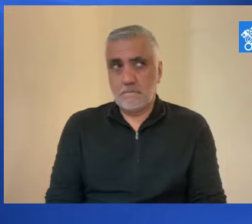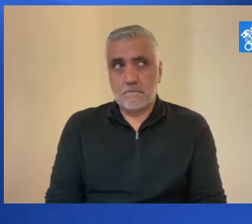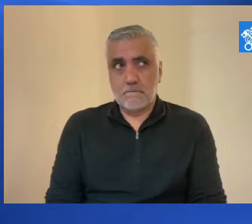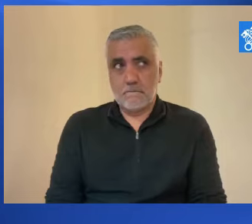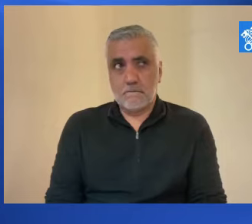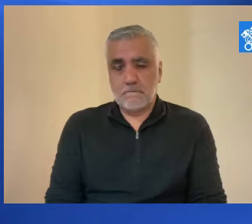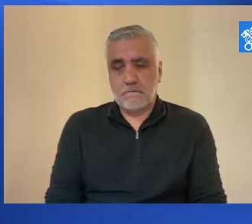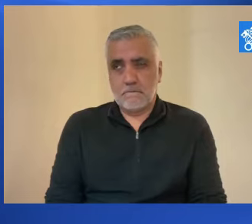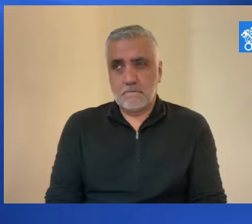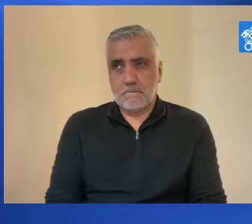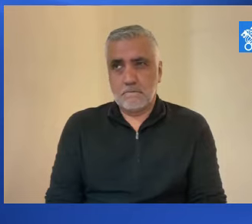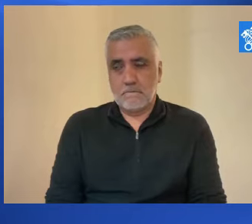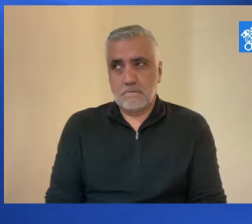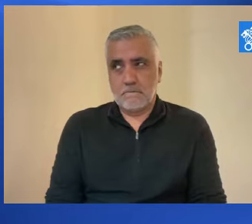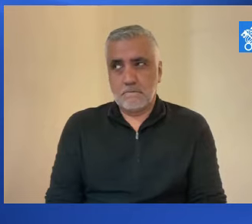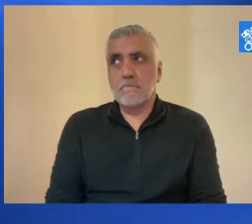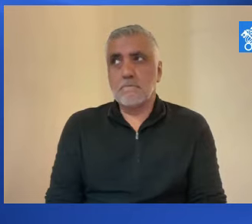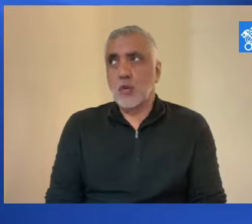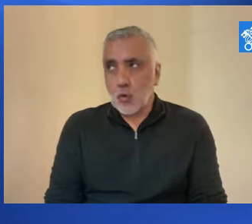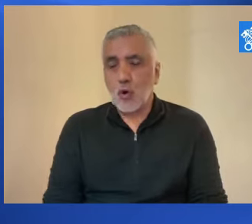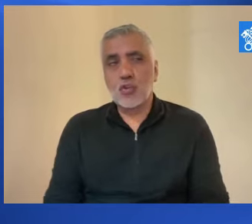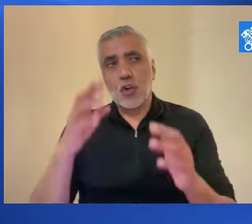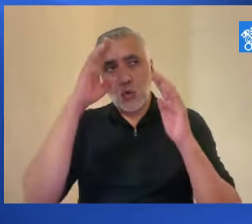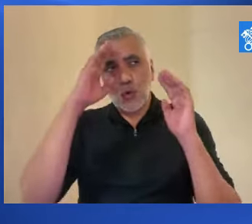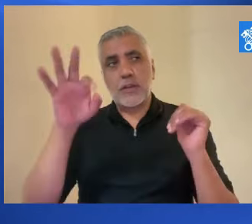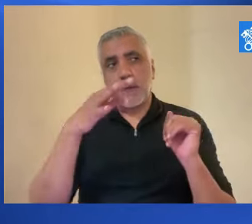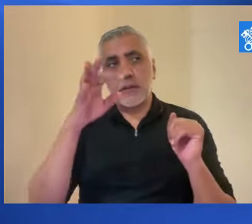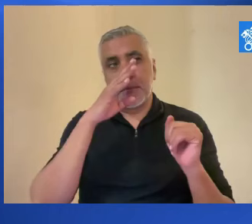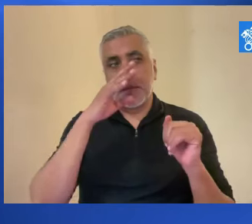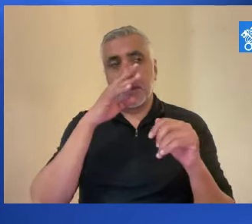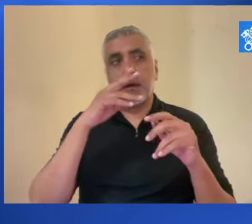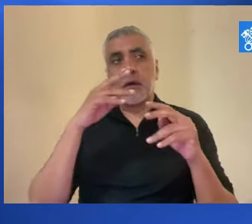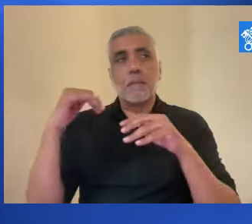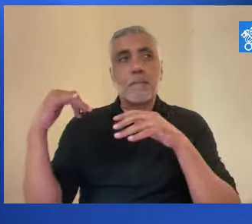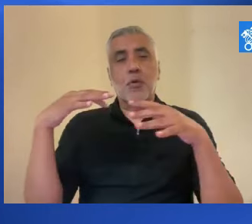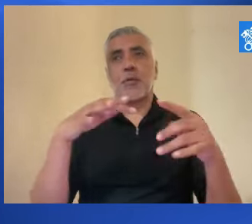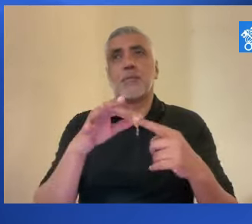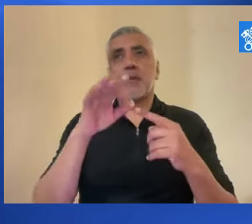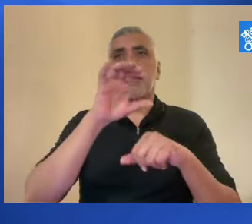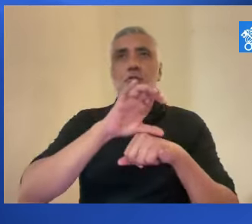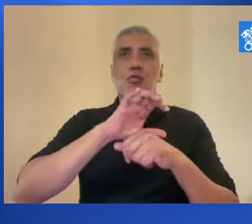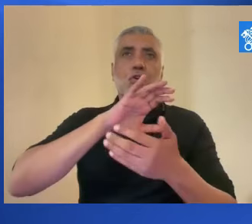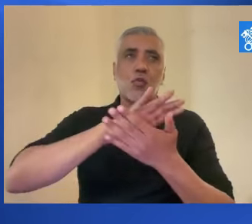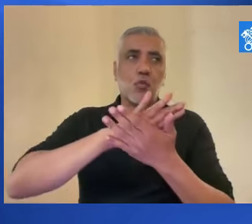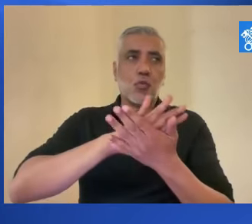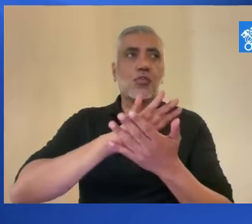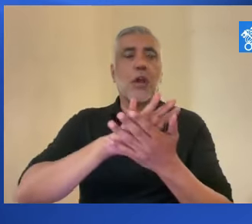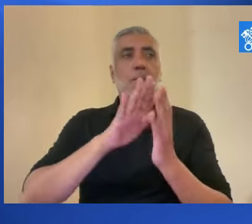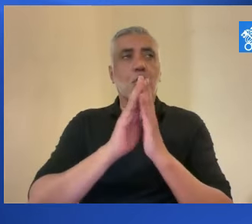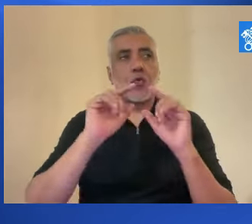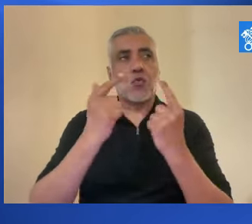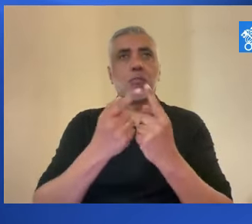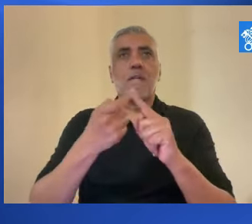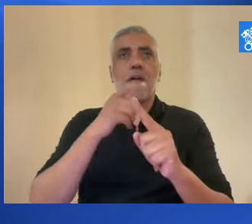French-speaking pilgrims, especially the parishes, schools, and prayer groups that have come from France and Monaco, especially the lycée of